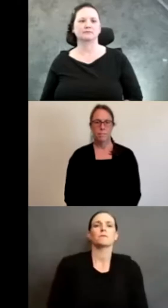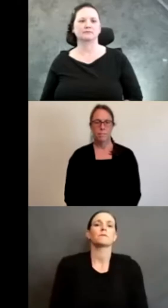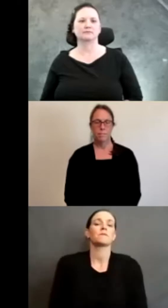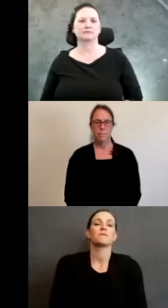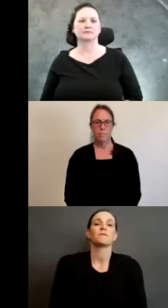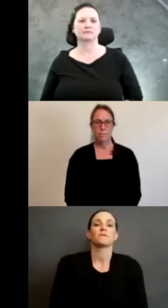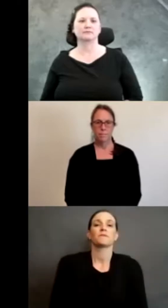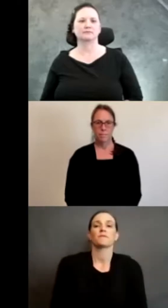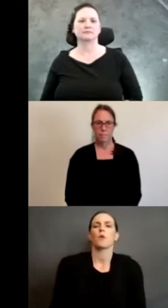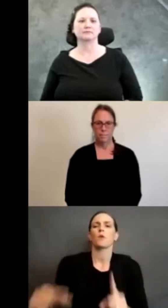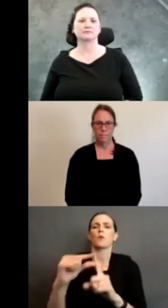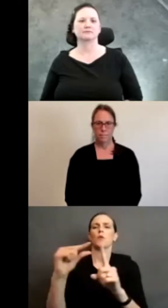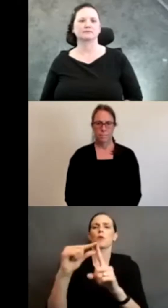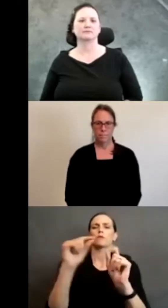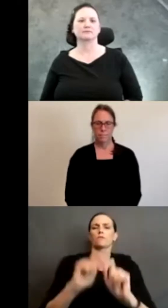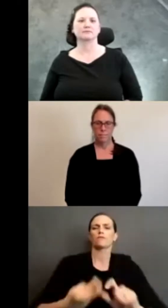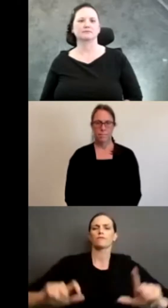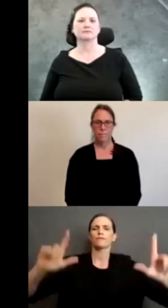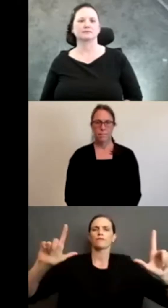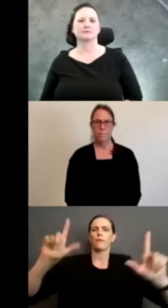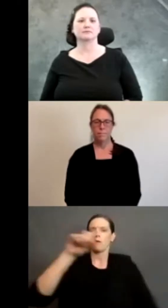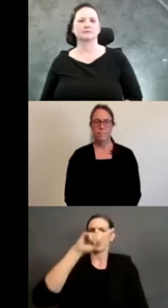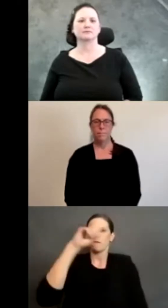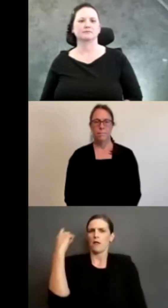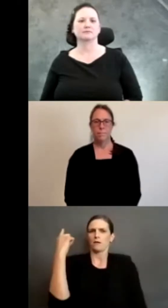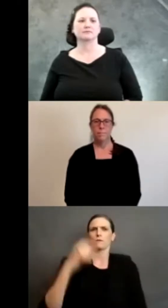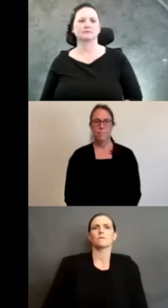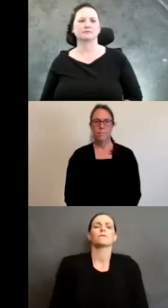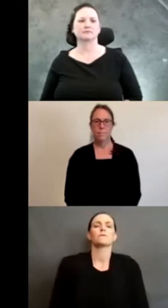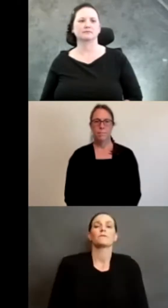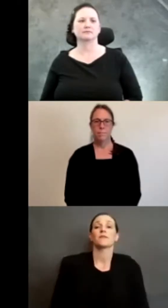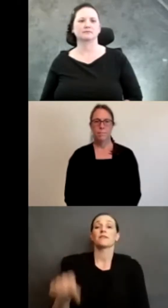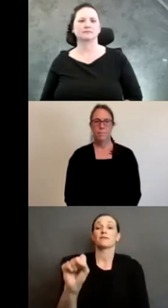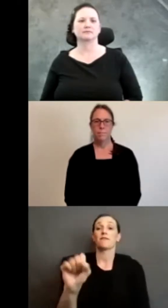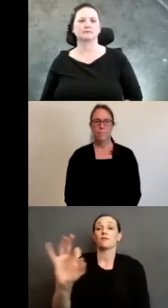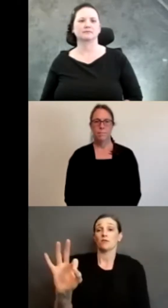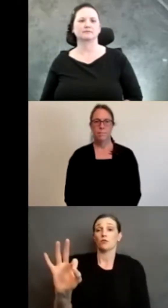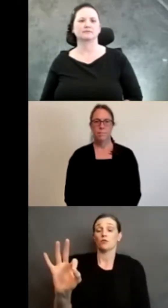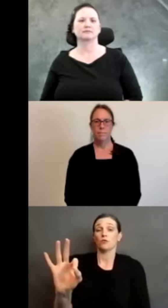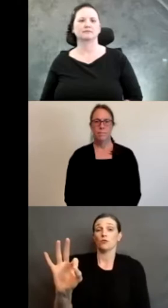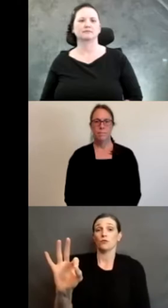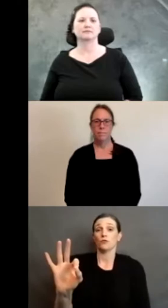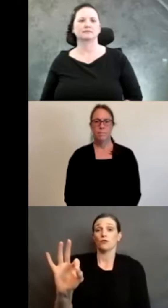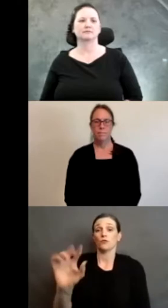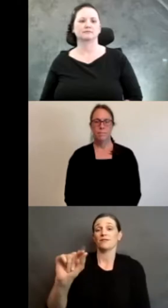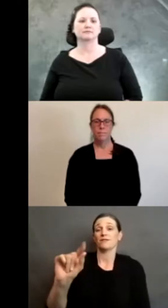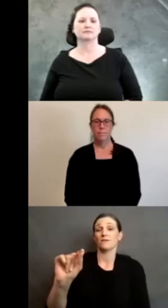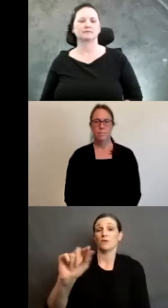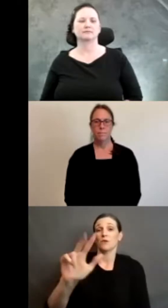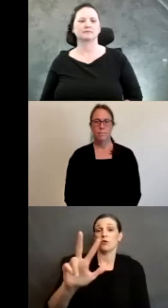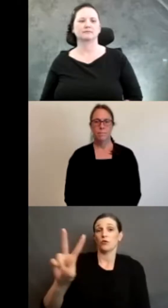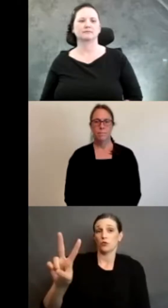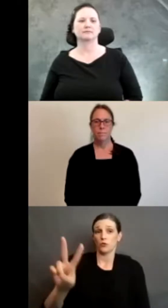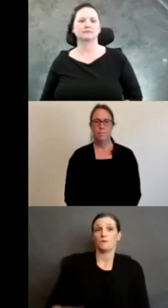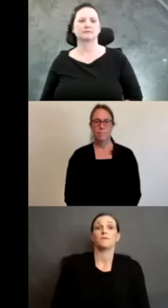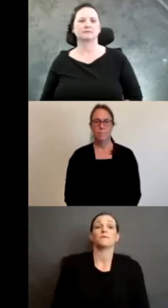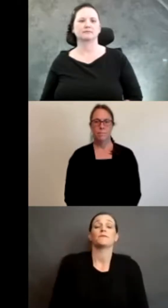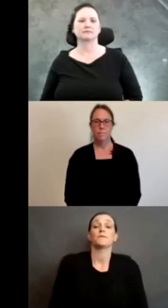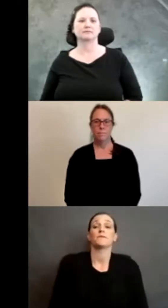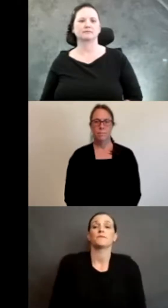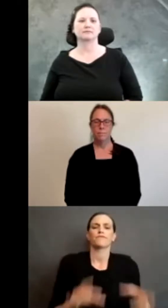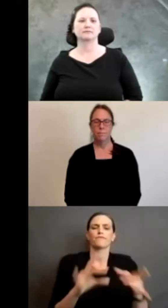Words appear on a black screen. San Francisco, 2032.